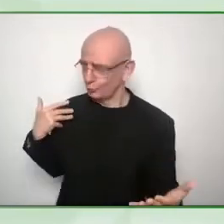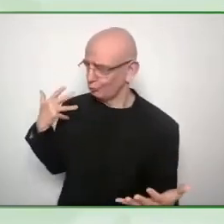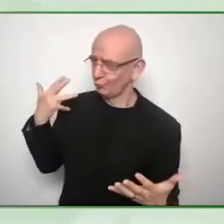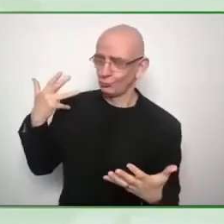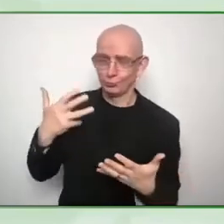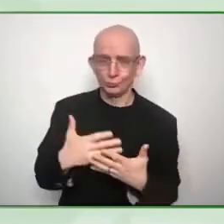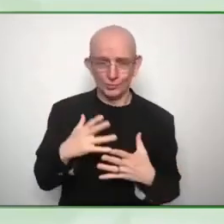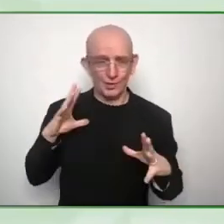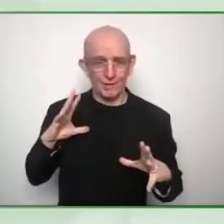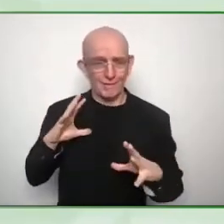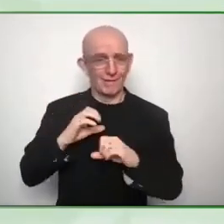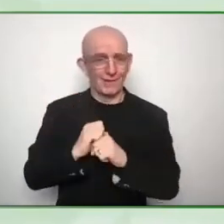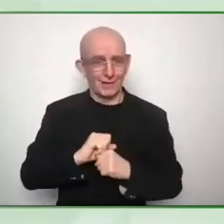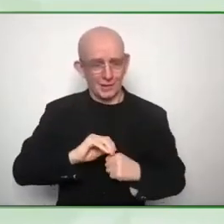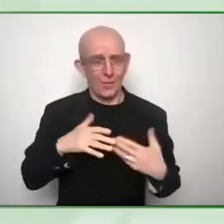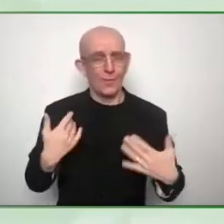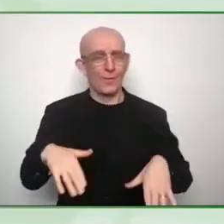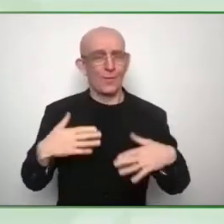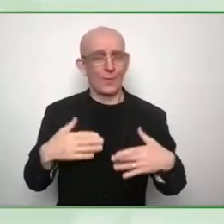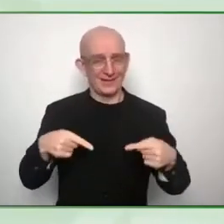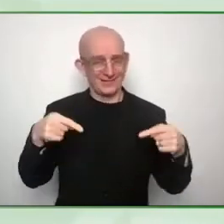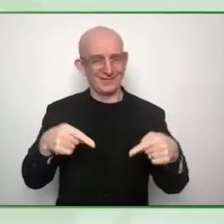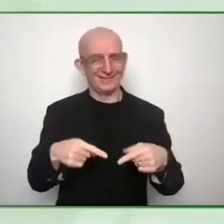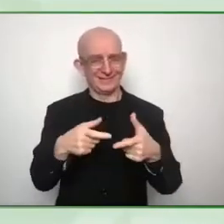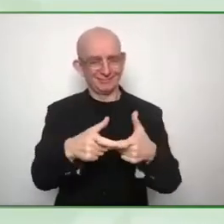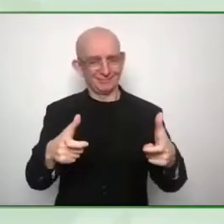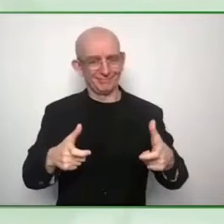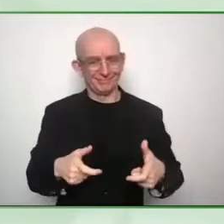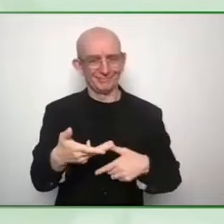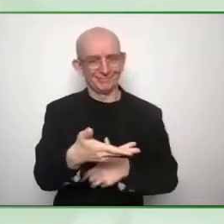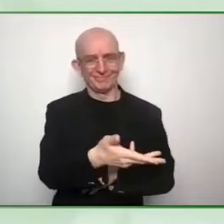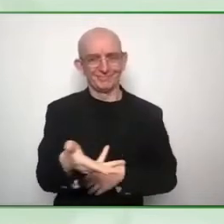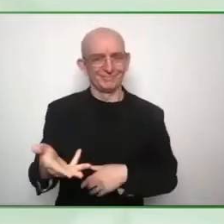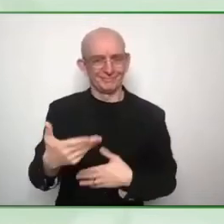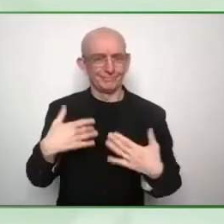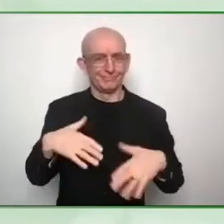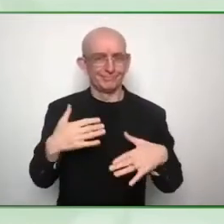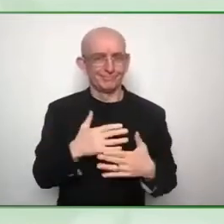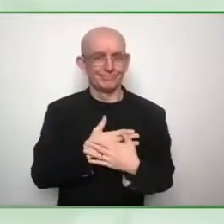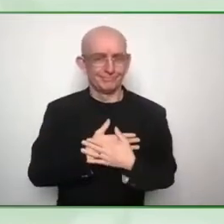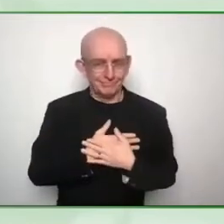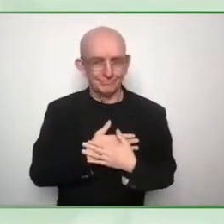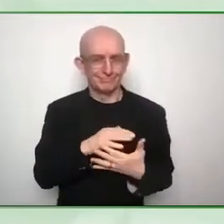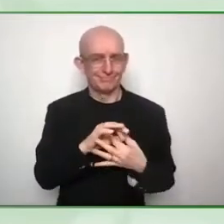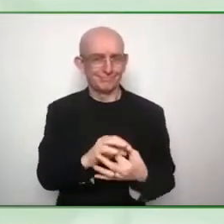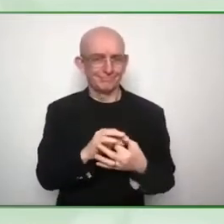project for the last almost 10 years, I guess,